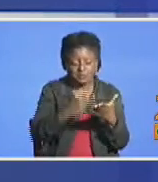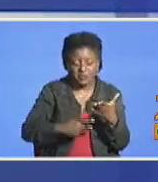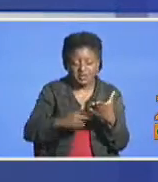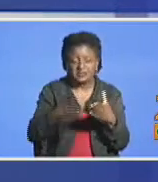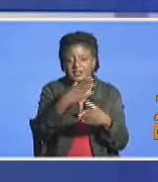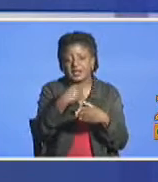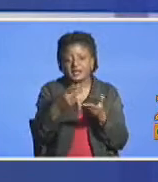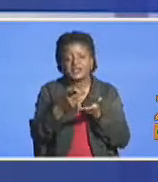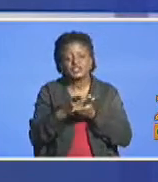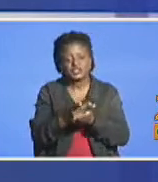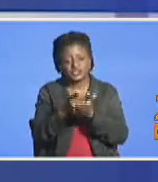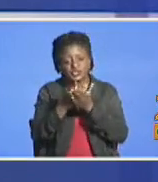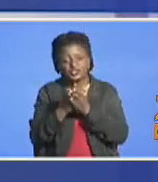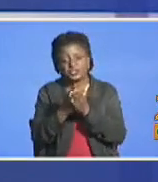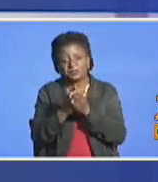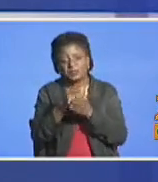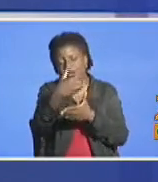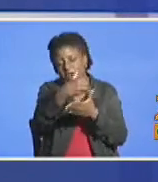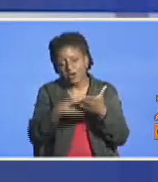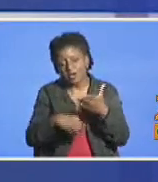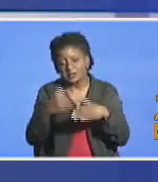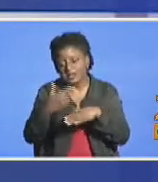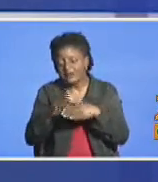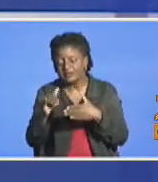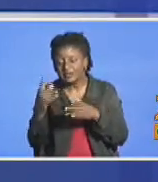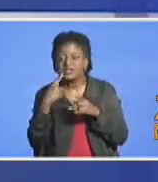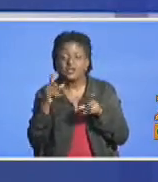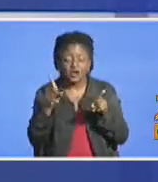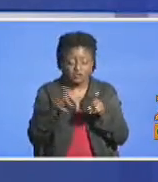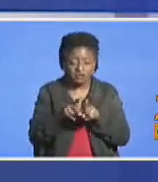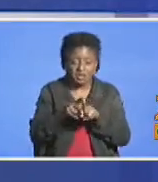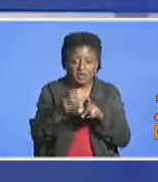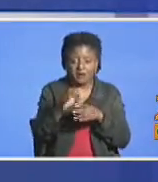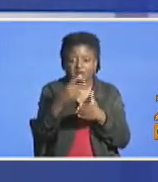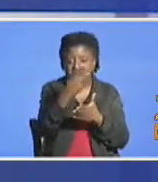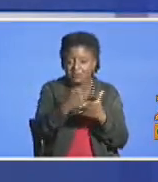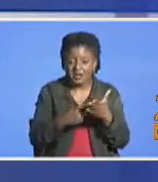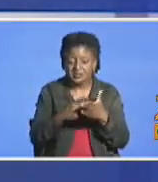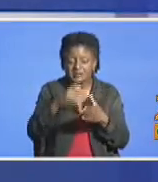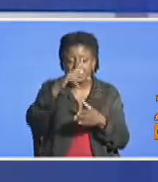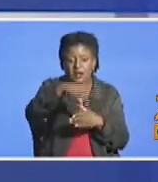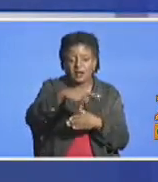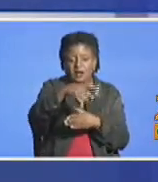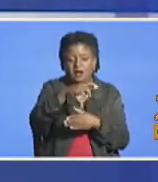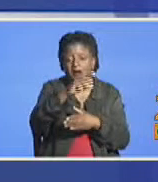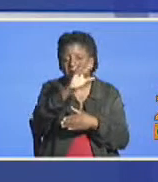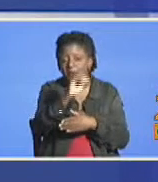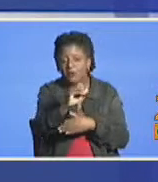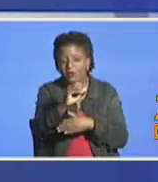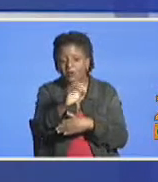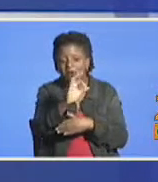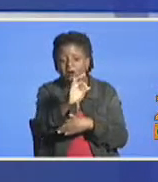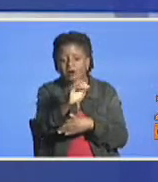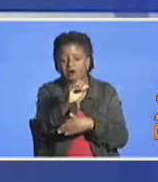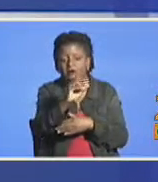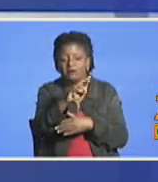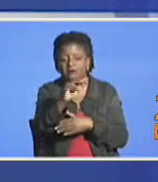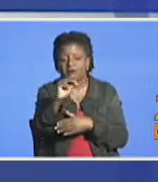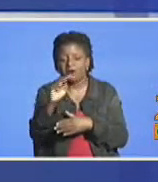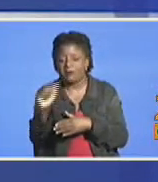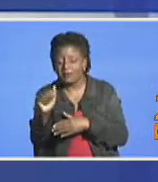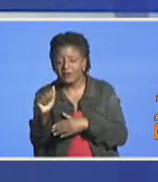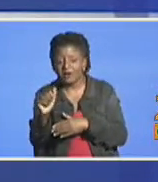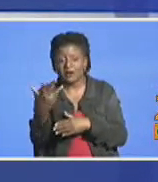cost. Following an agreement on the price, a pro forma invoice is sent via email. The fraudster